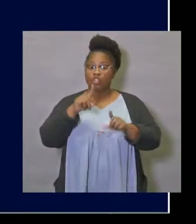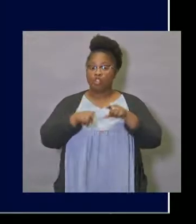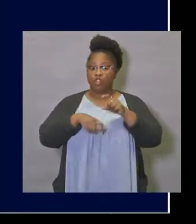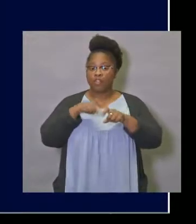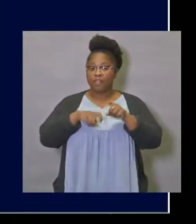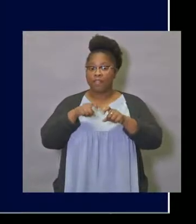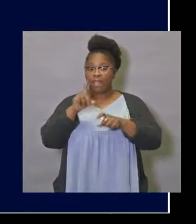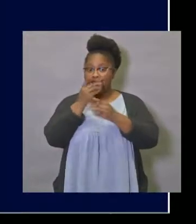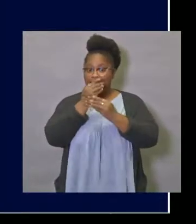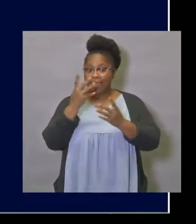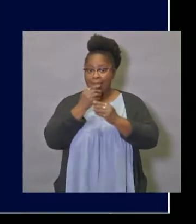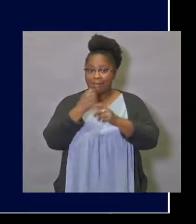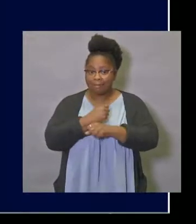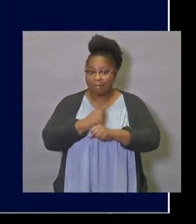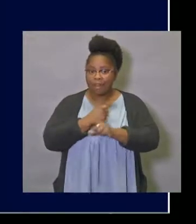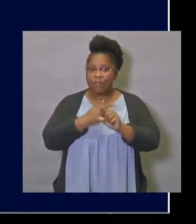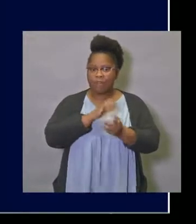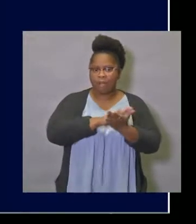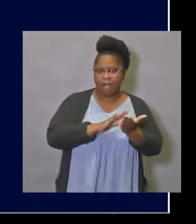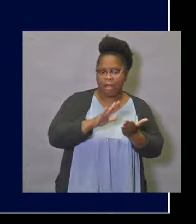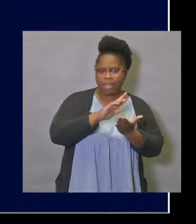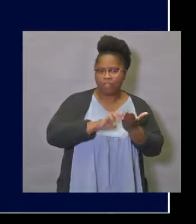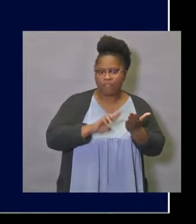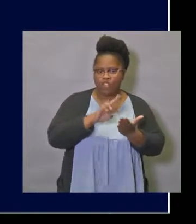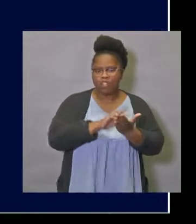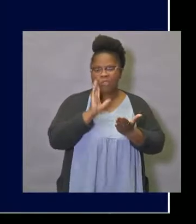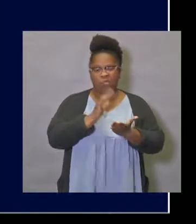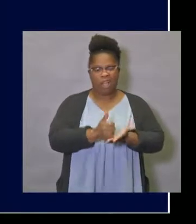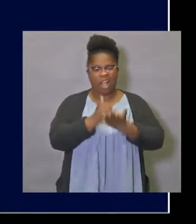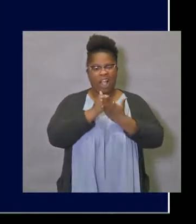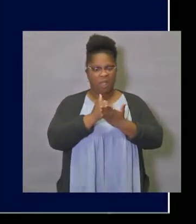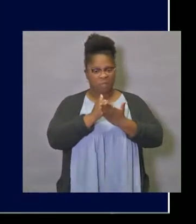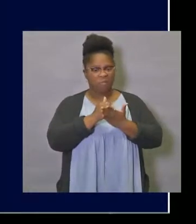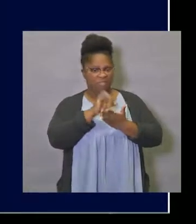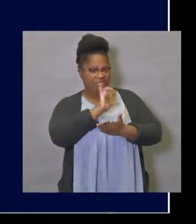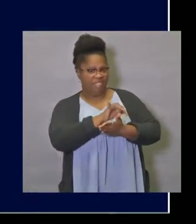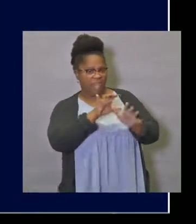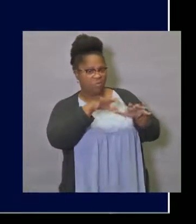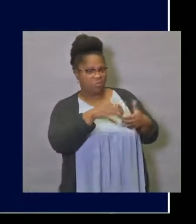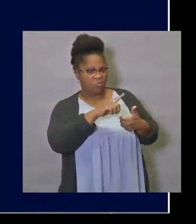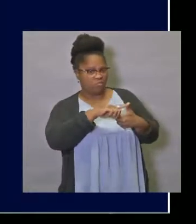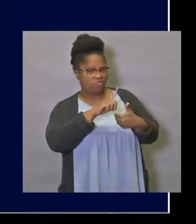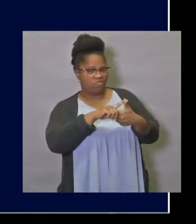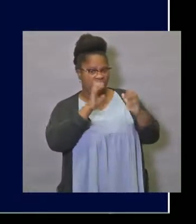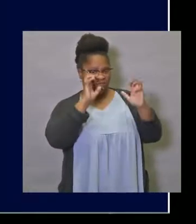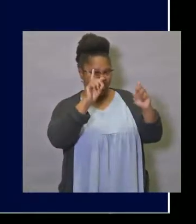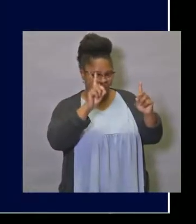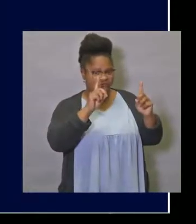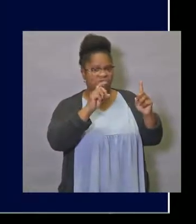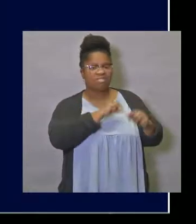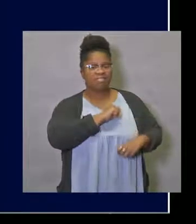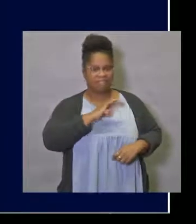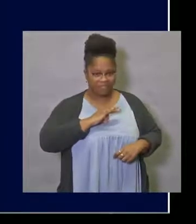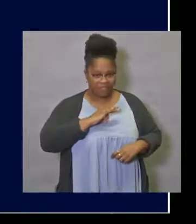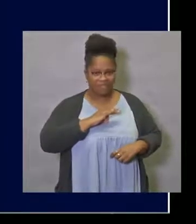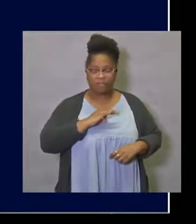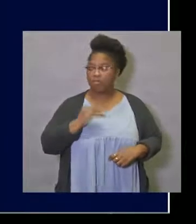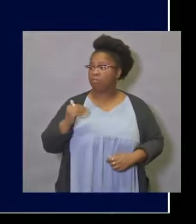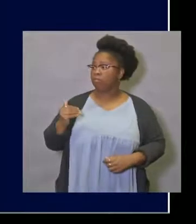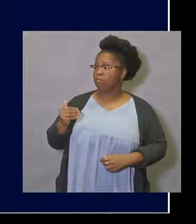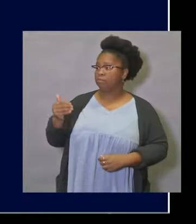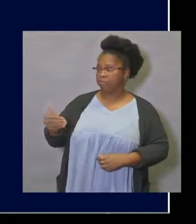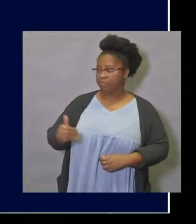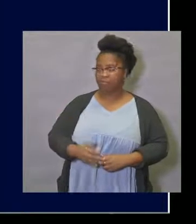colleges and universities to guide final plans for this group of educators and staff. I'll take the next slide. For